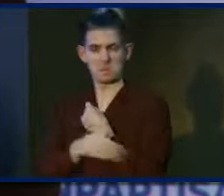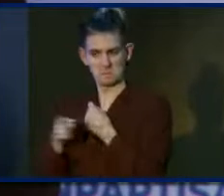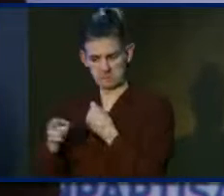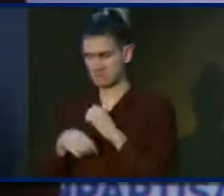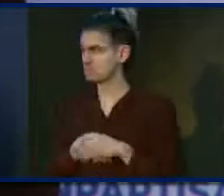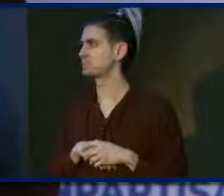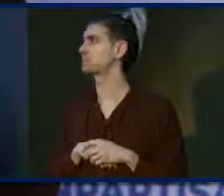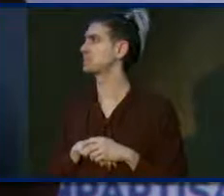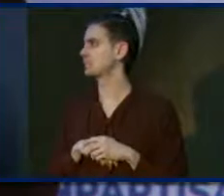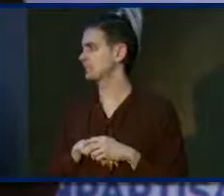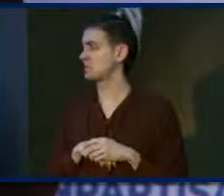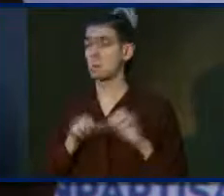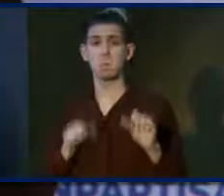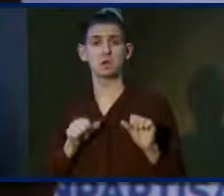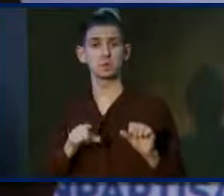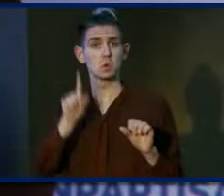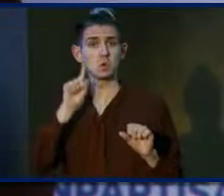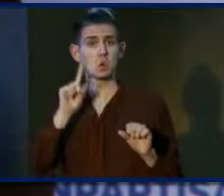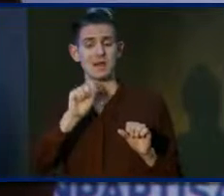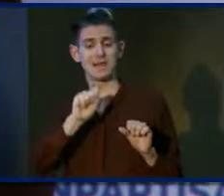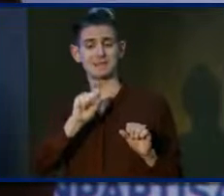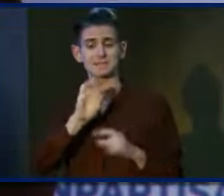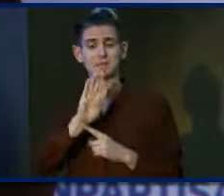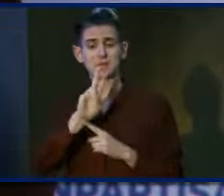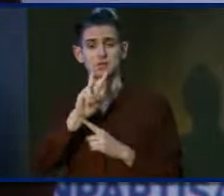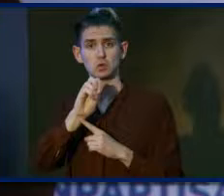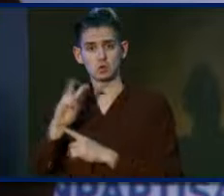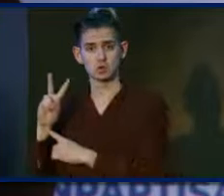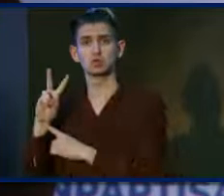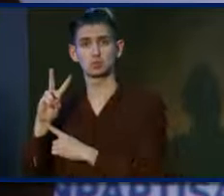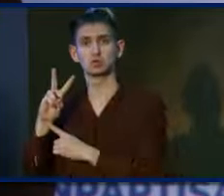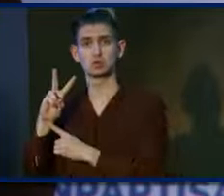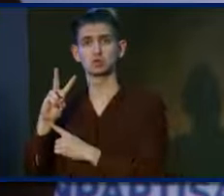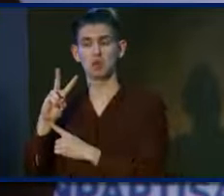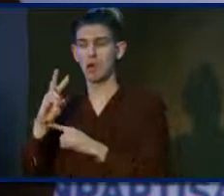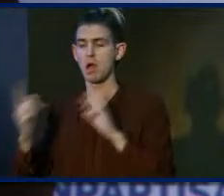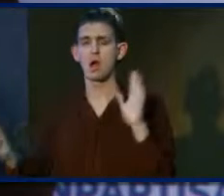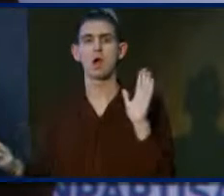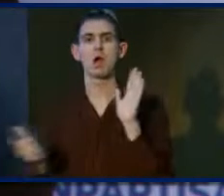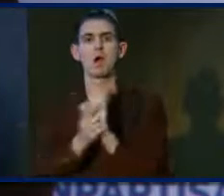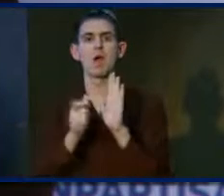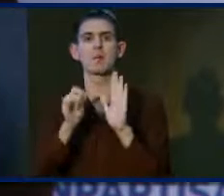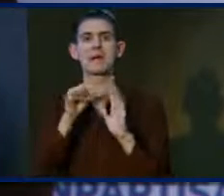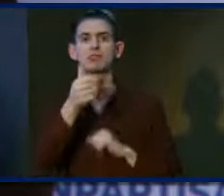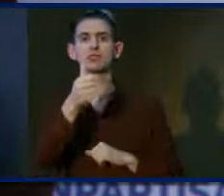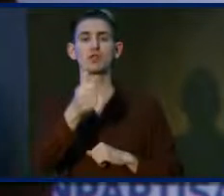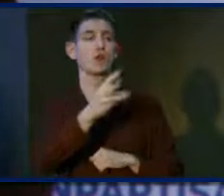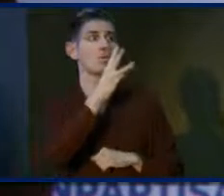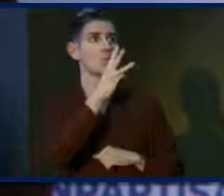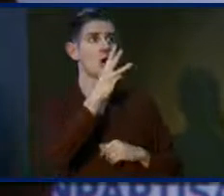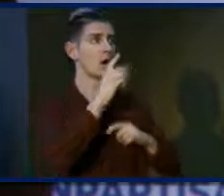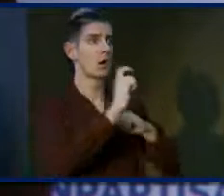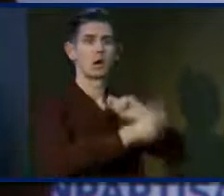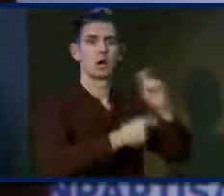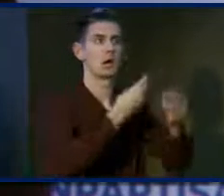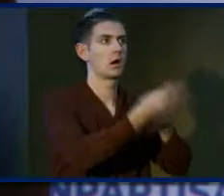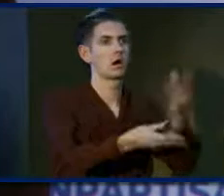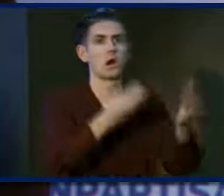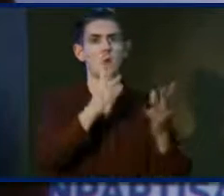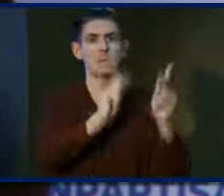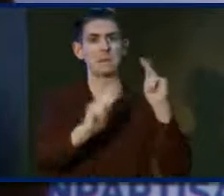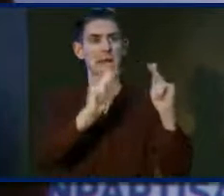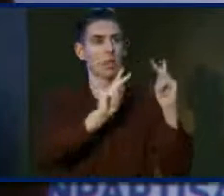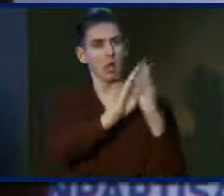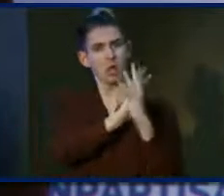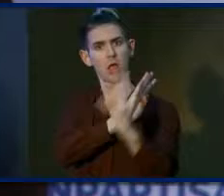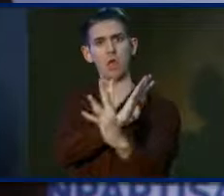heard that SB 202 even makes it a crime to give water to people standing in line to vote. And I know it's a little nippy